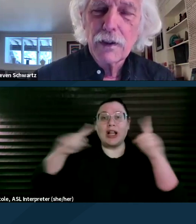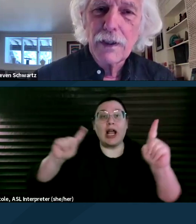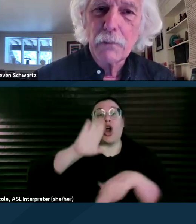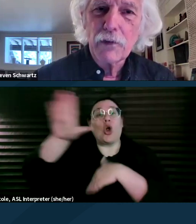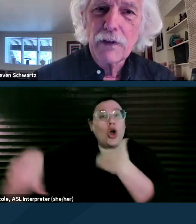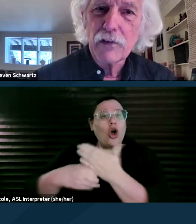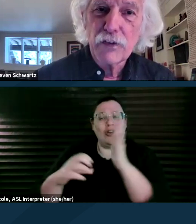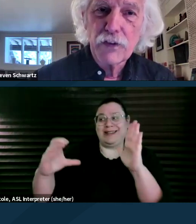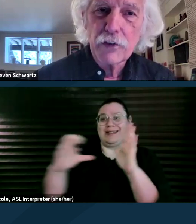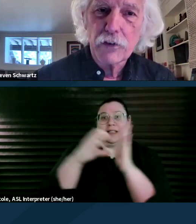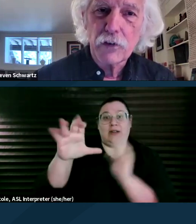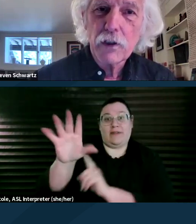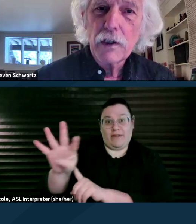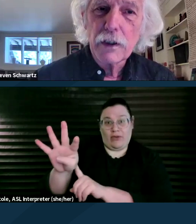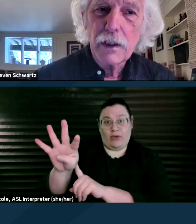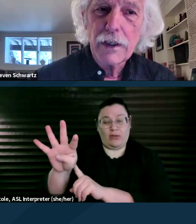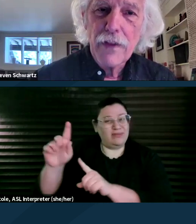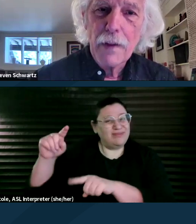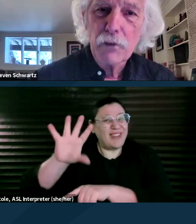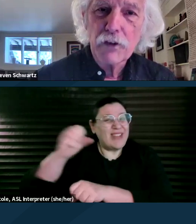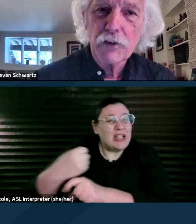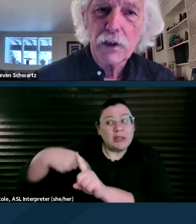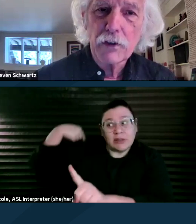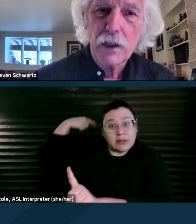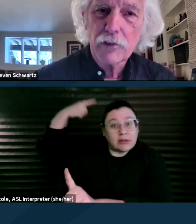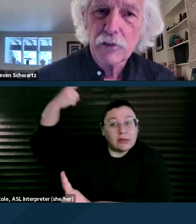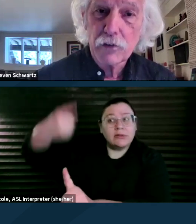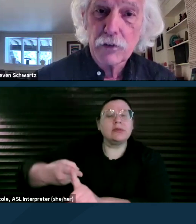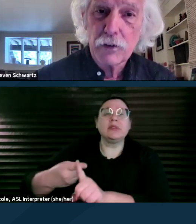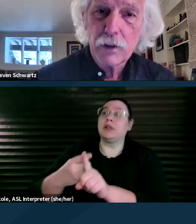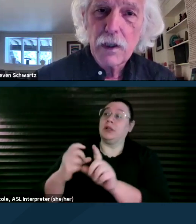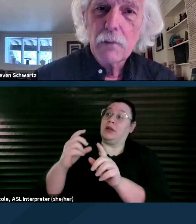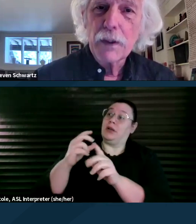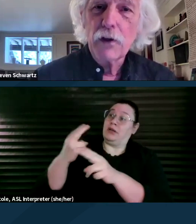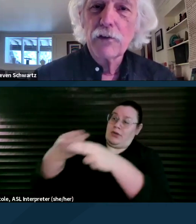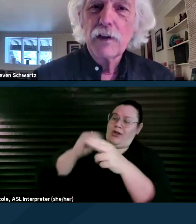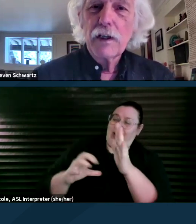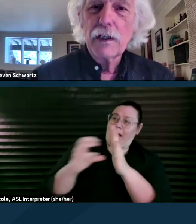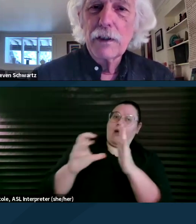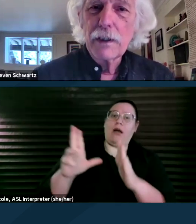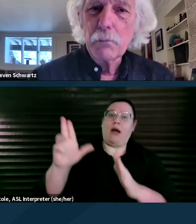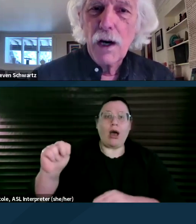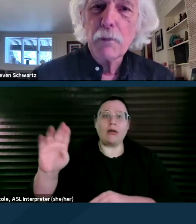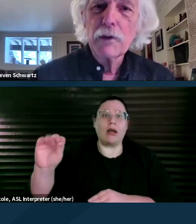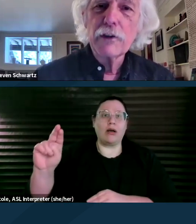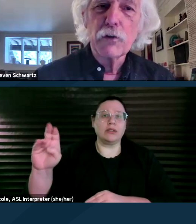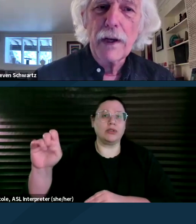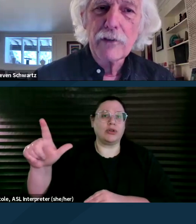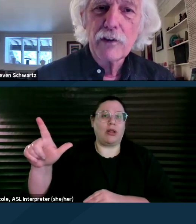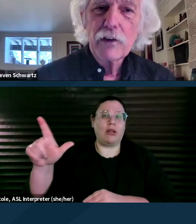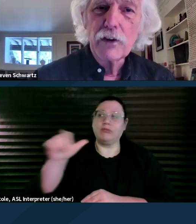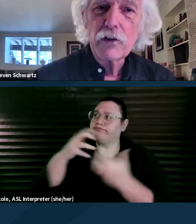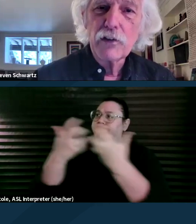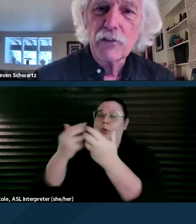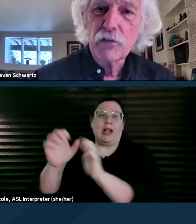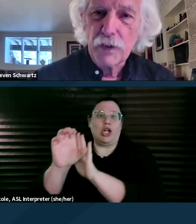504 that's 50 years old, declare that provision unconstitutional because it improperly